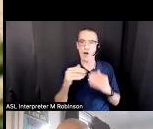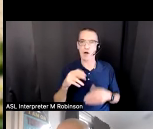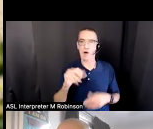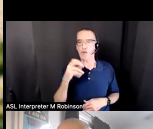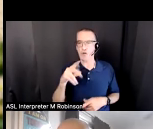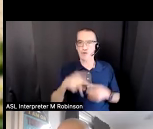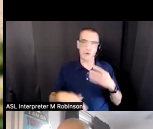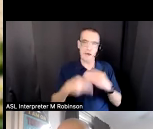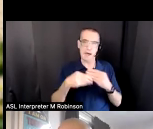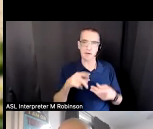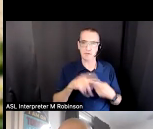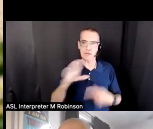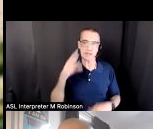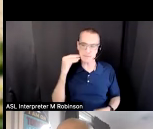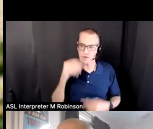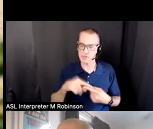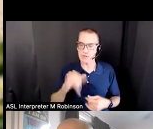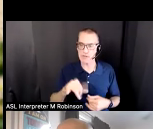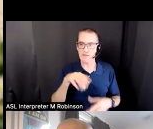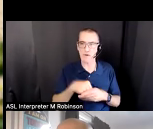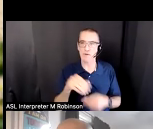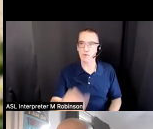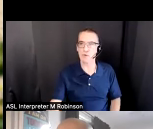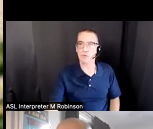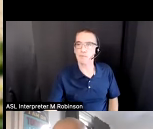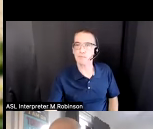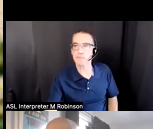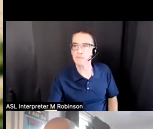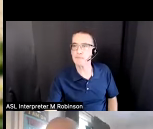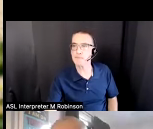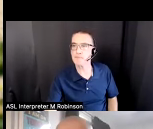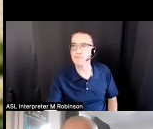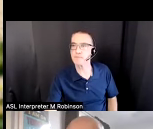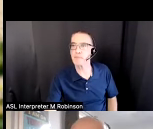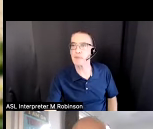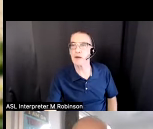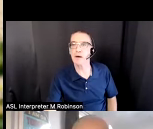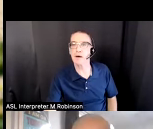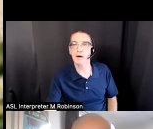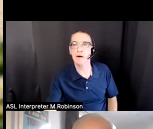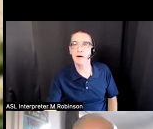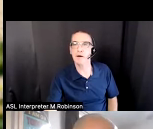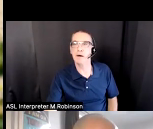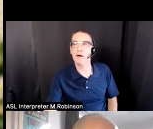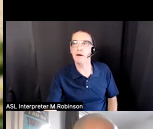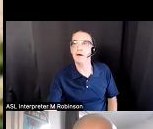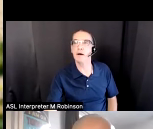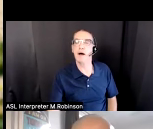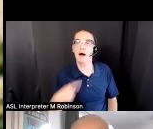add his experiences and thoughts as well. Yeah, I think you know,